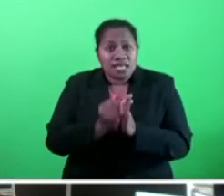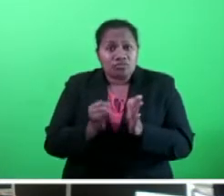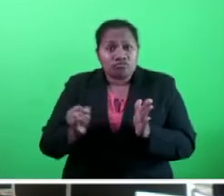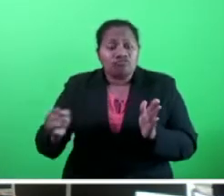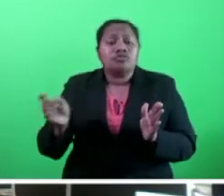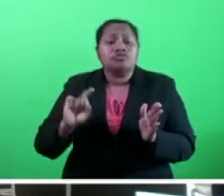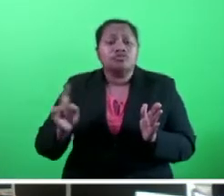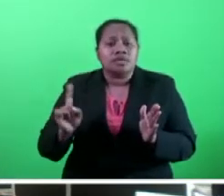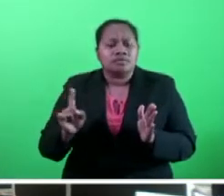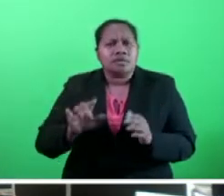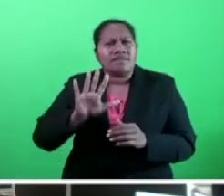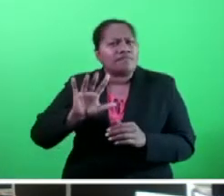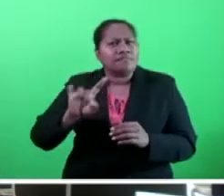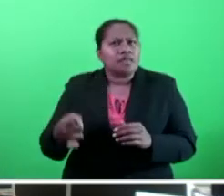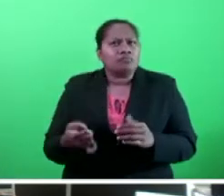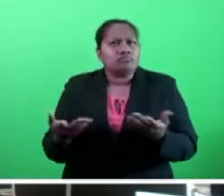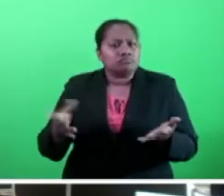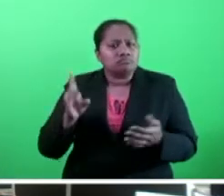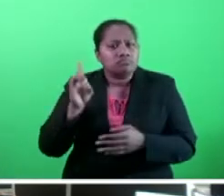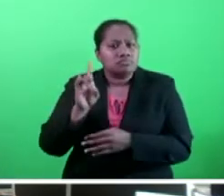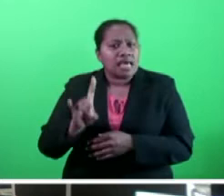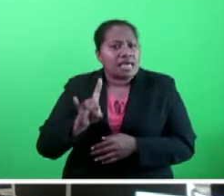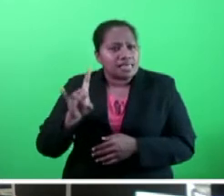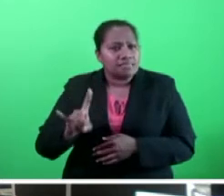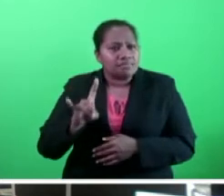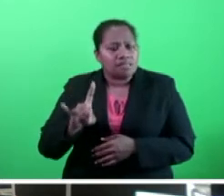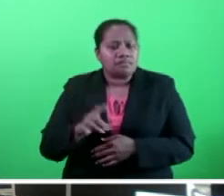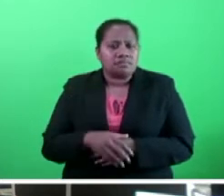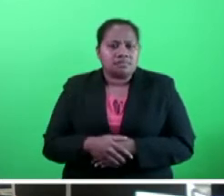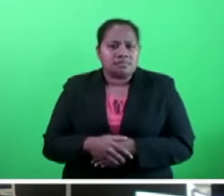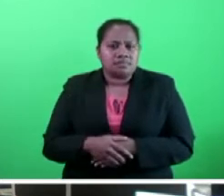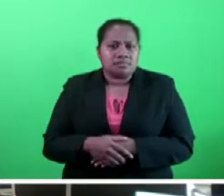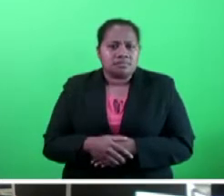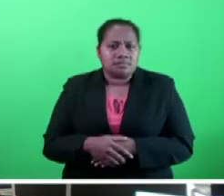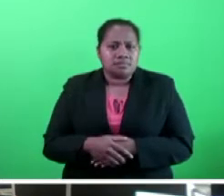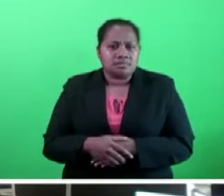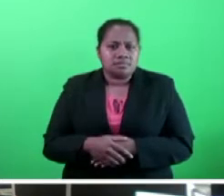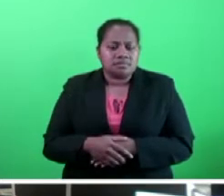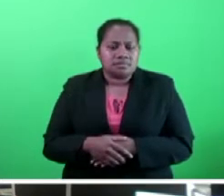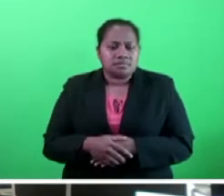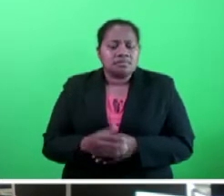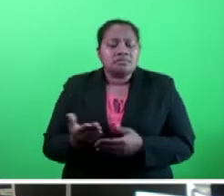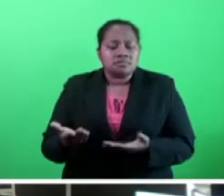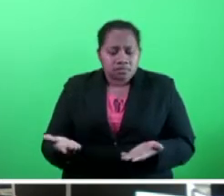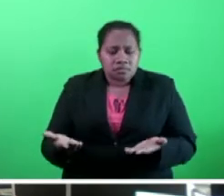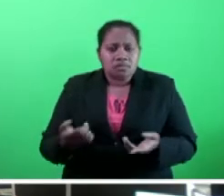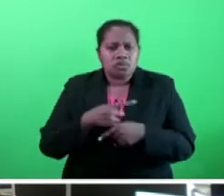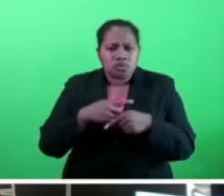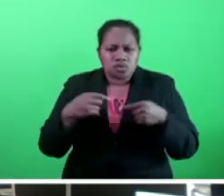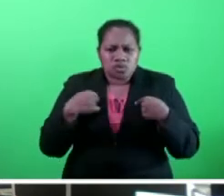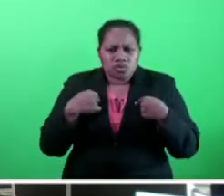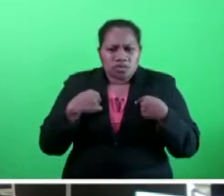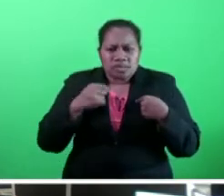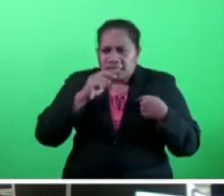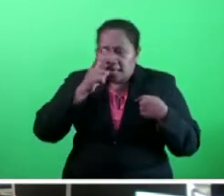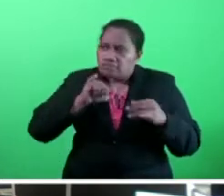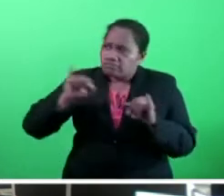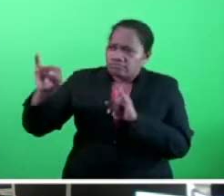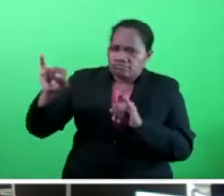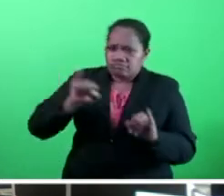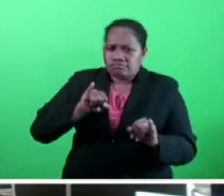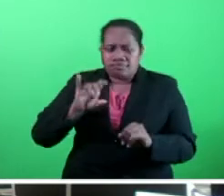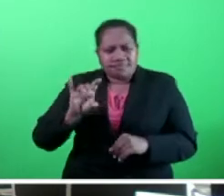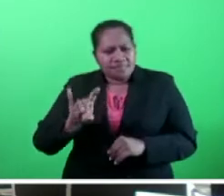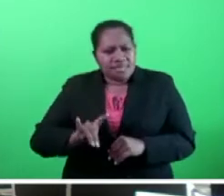to 5,000 animals due to these two diseases. Additionally, we are unable to import animals